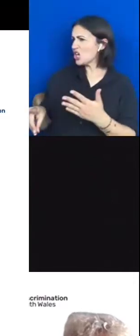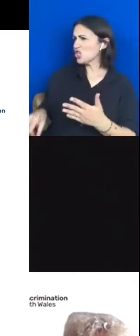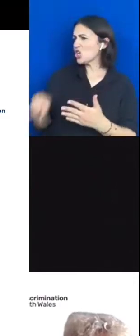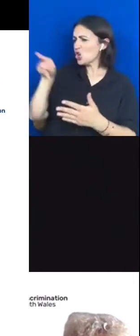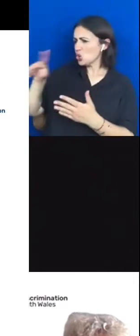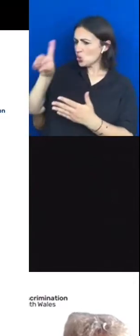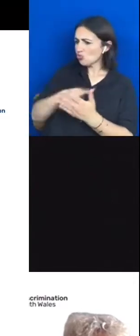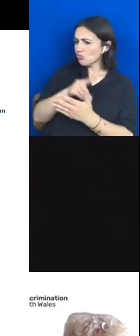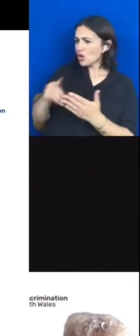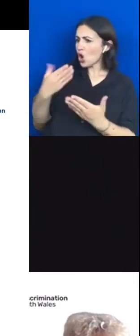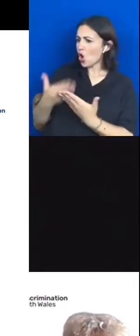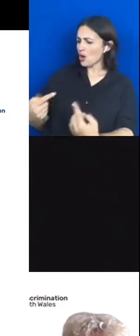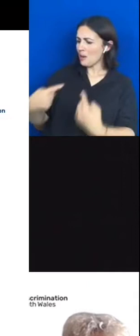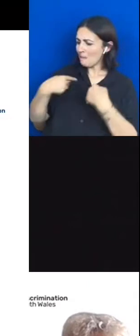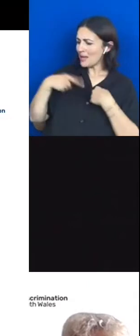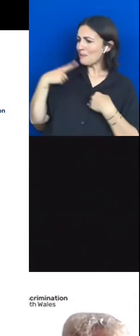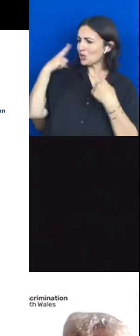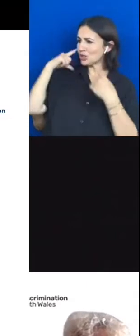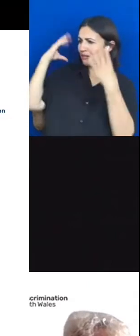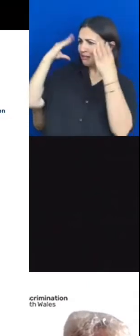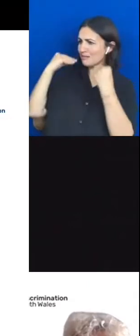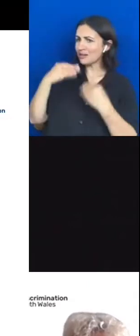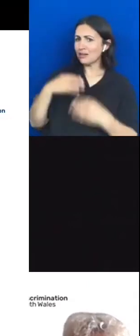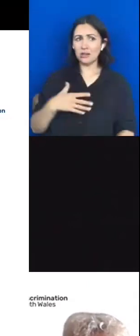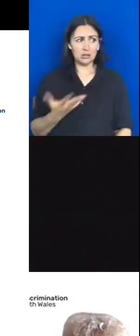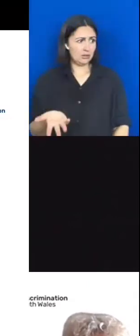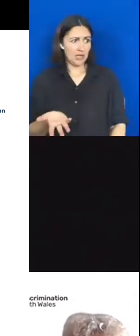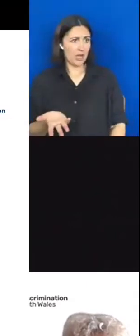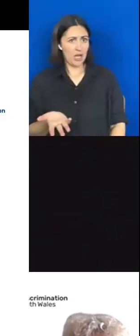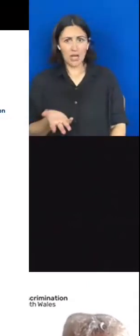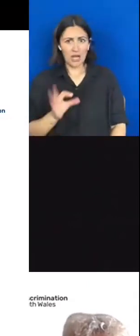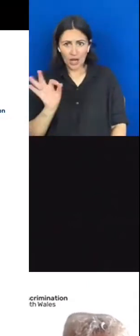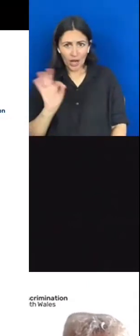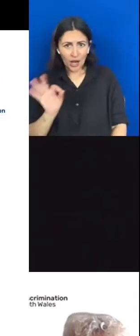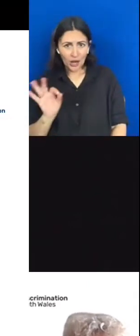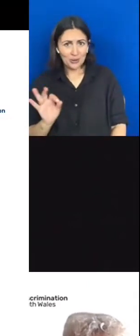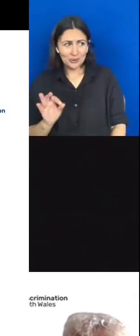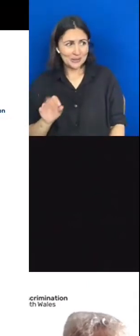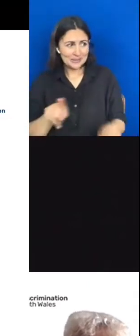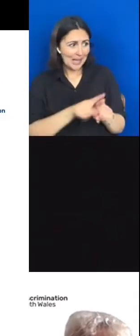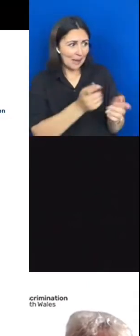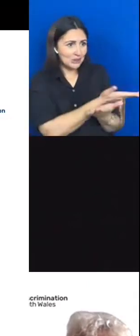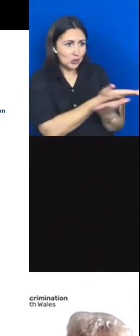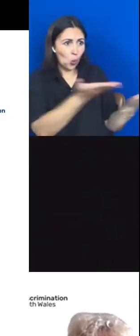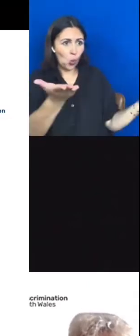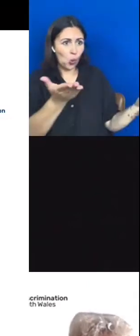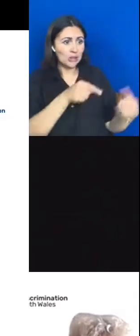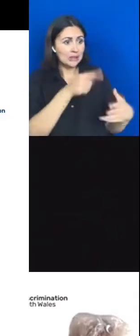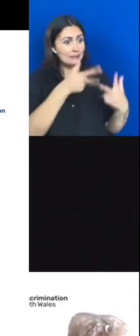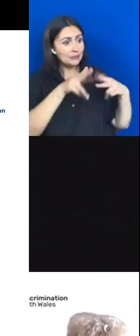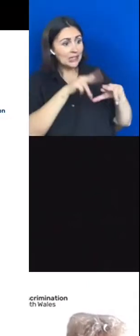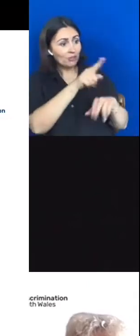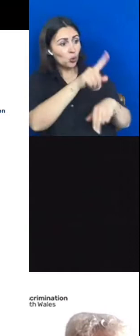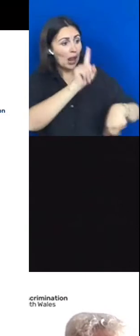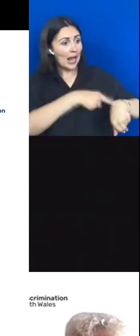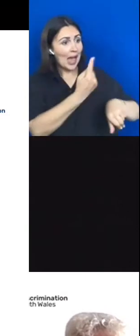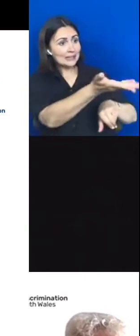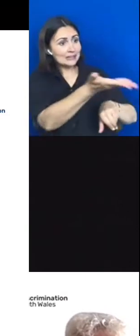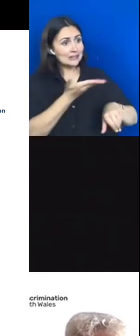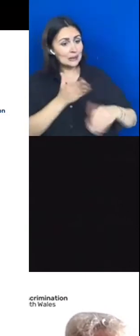are hearing impaired are less able to return their books on time and pay their fines than people who are not.